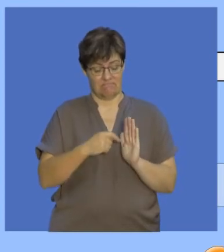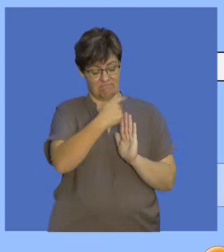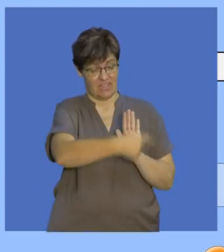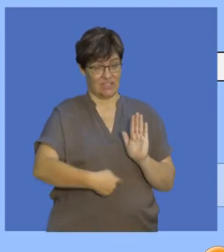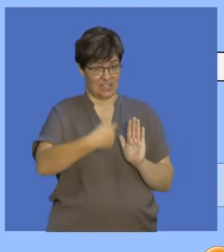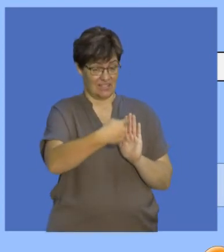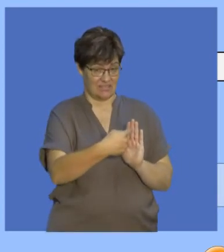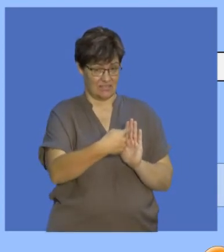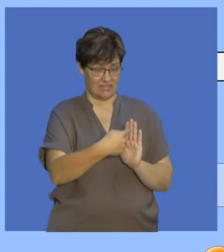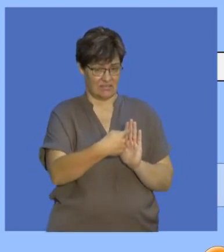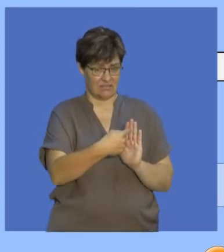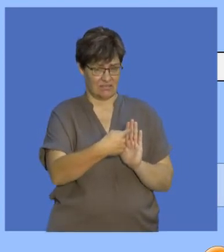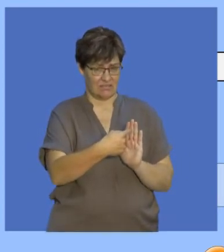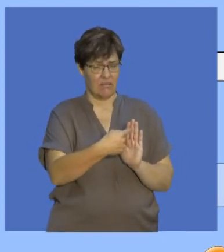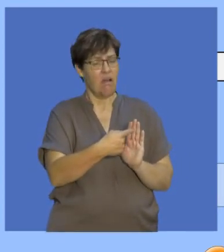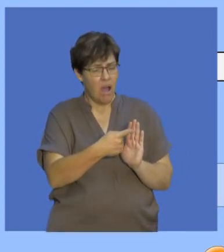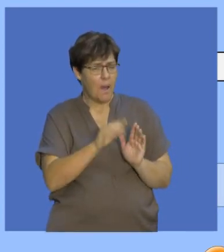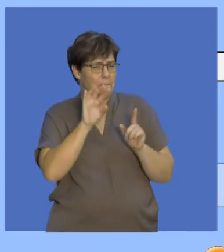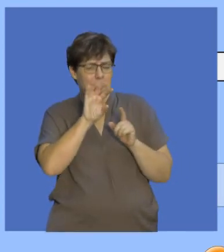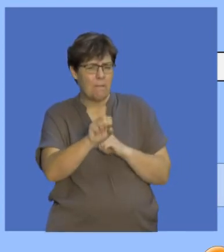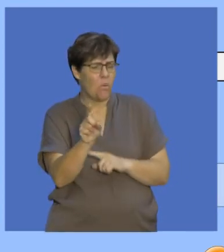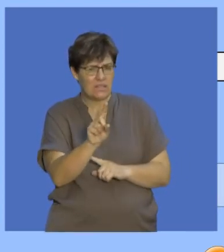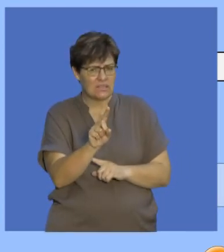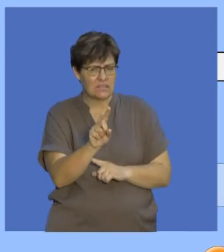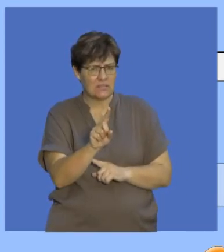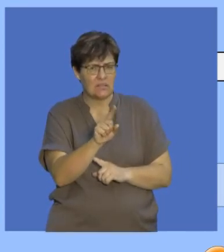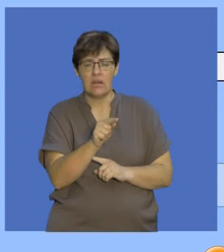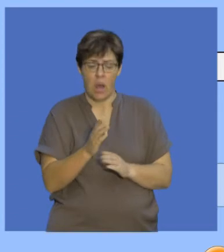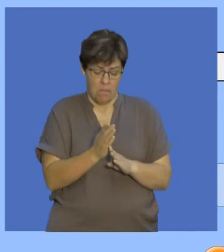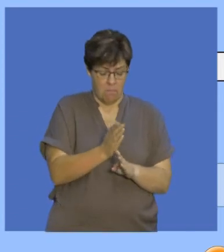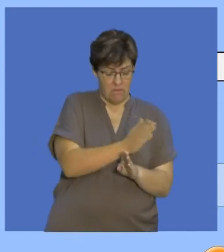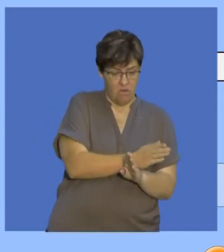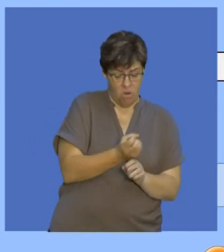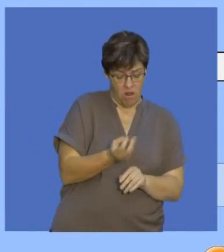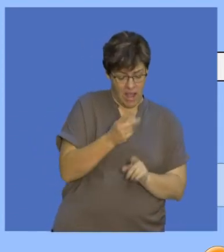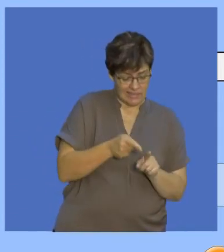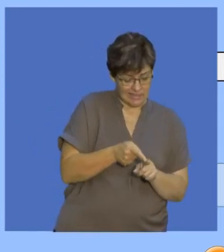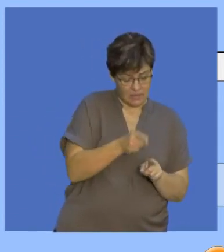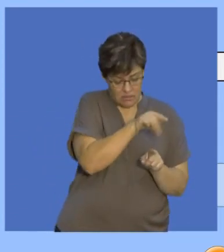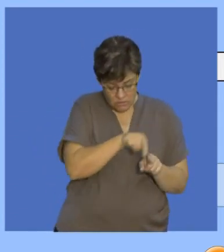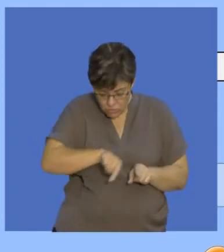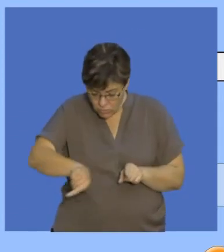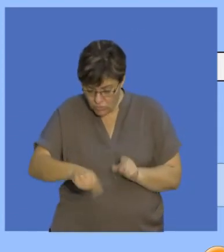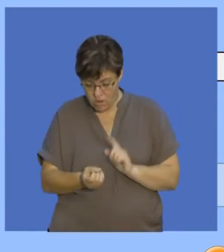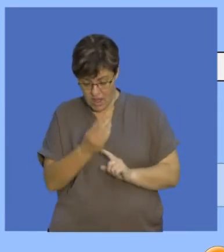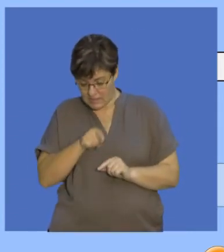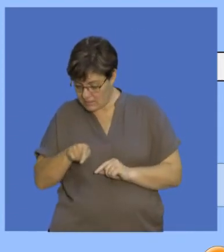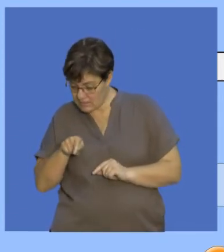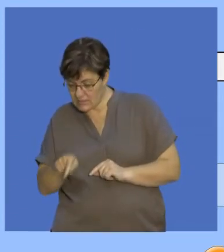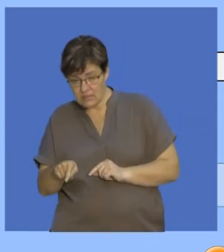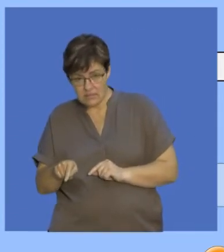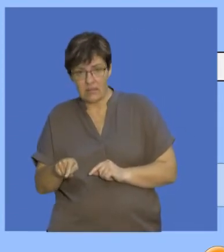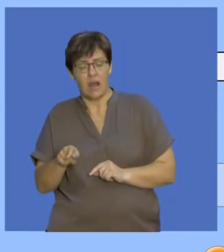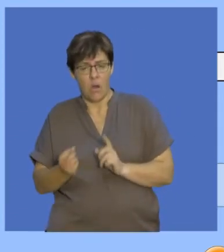circuit just to get a sense of exactly what happens when current flows through a